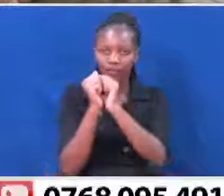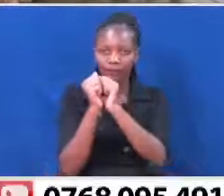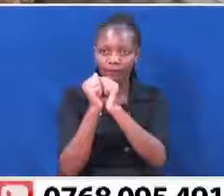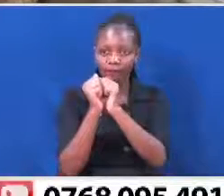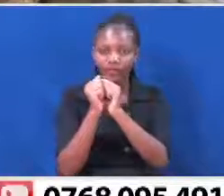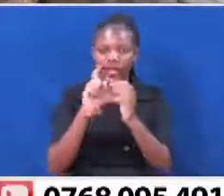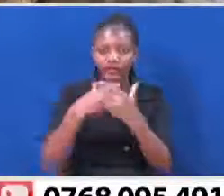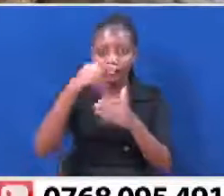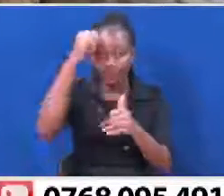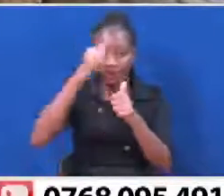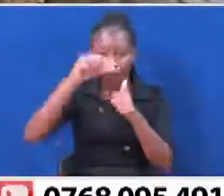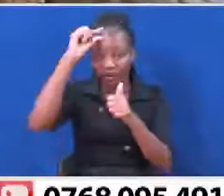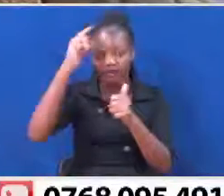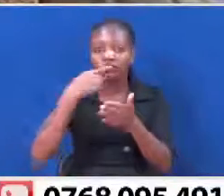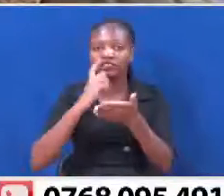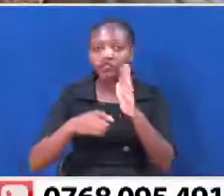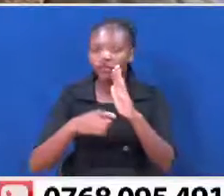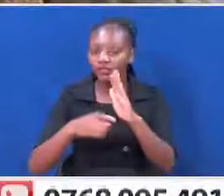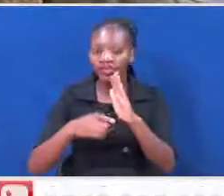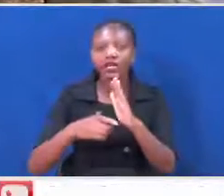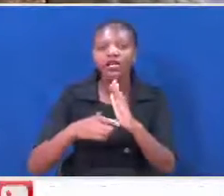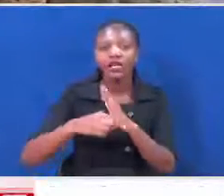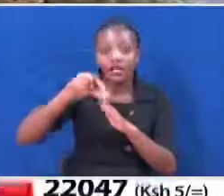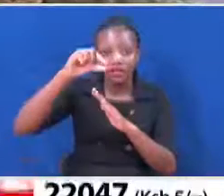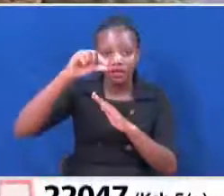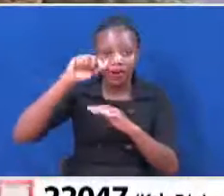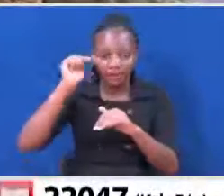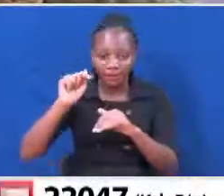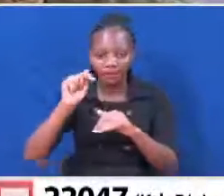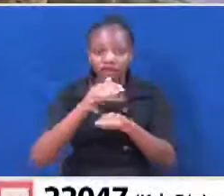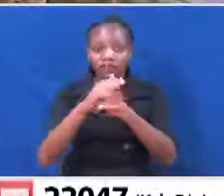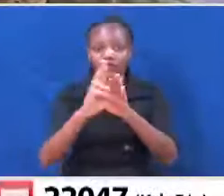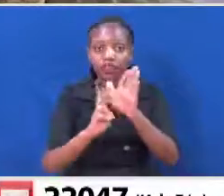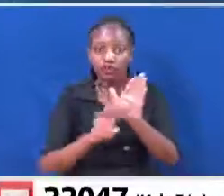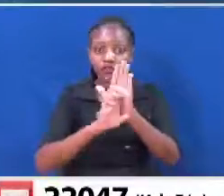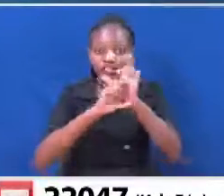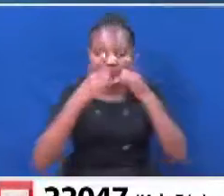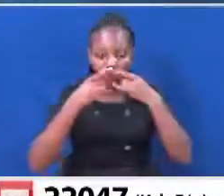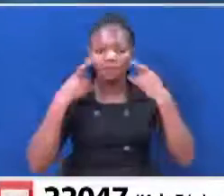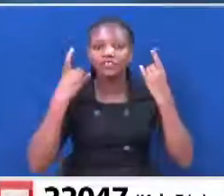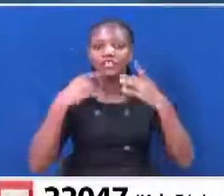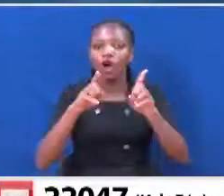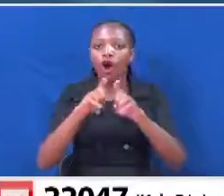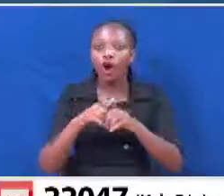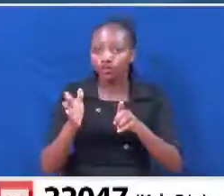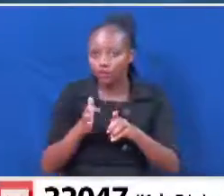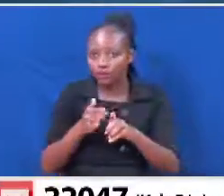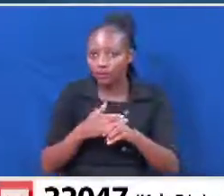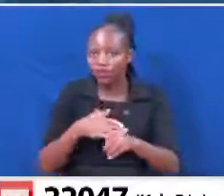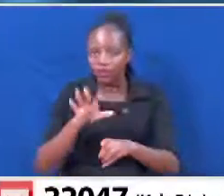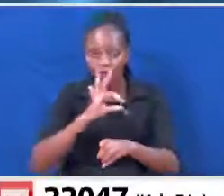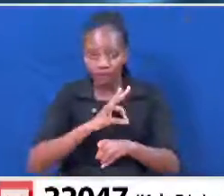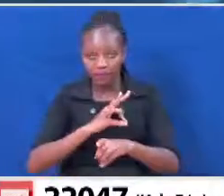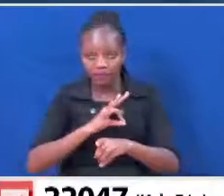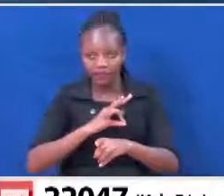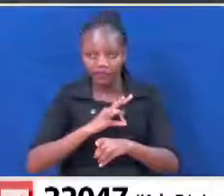Ukikosa kuvaa mask, ukikutana na polisi utashikwa, wengine wanachapwa. Their work has not only benefited